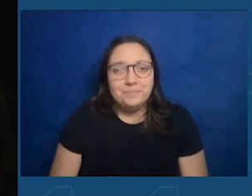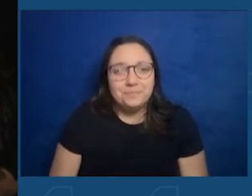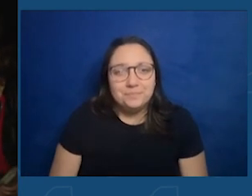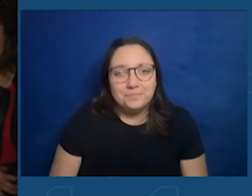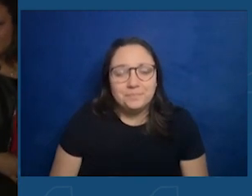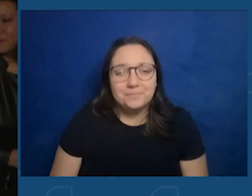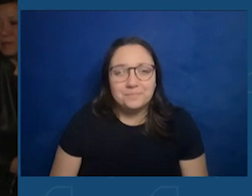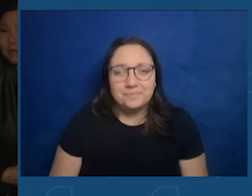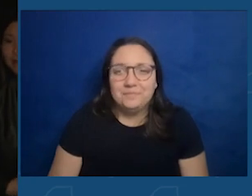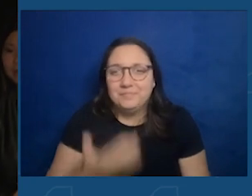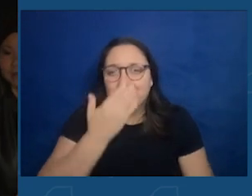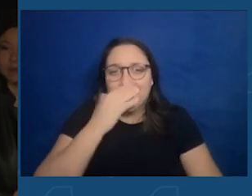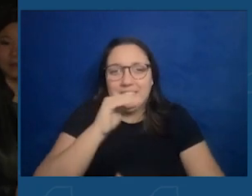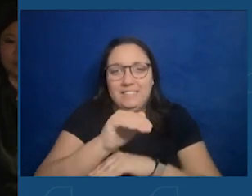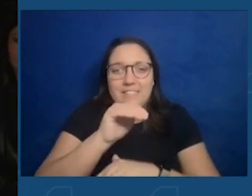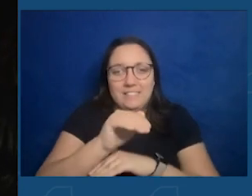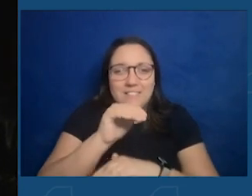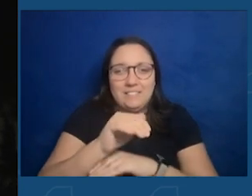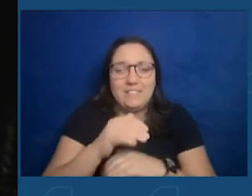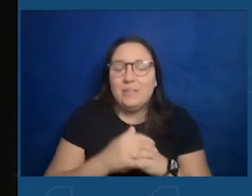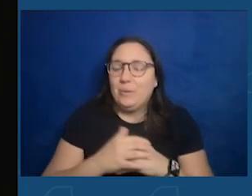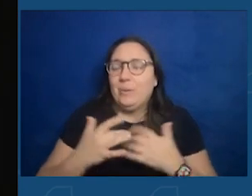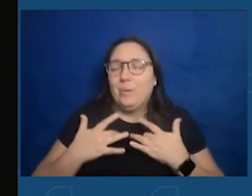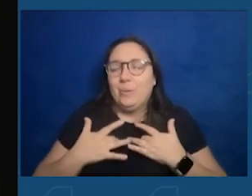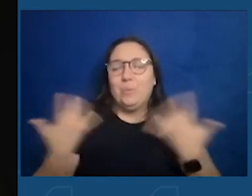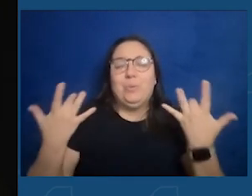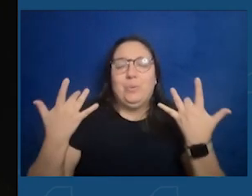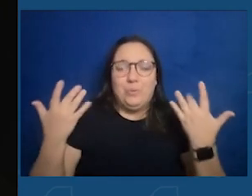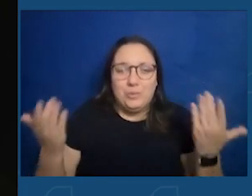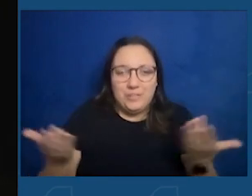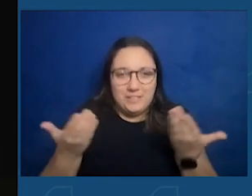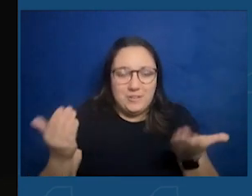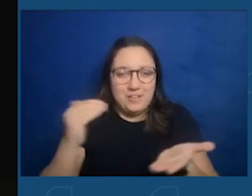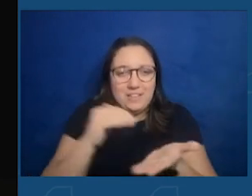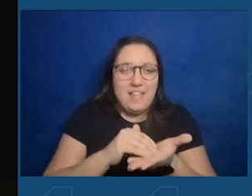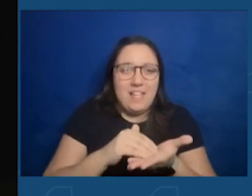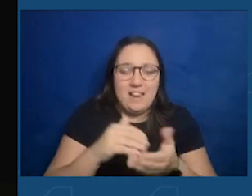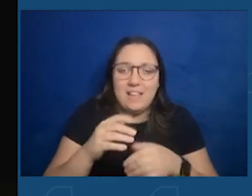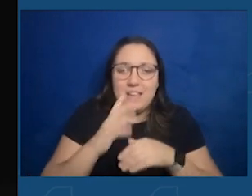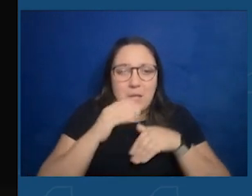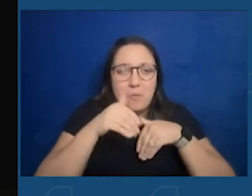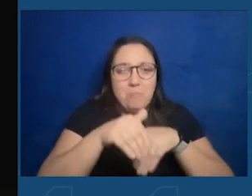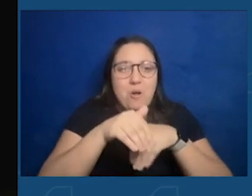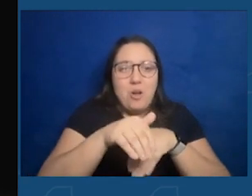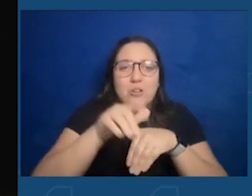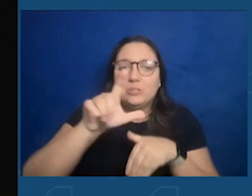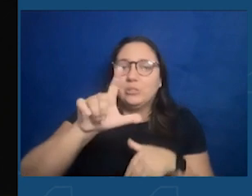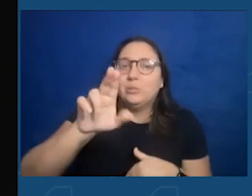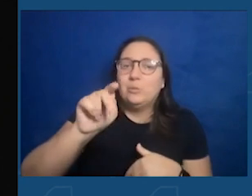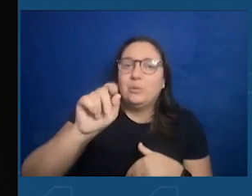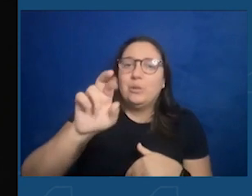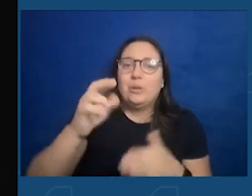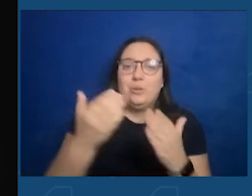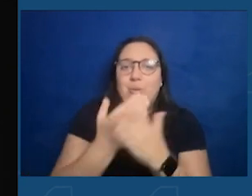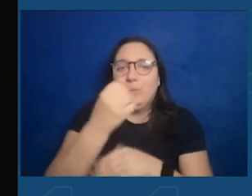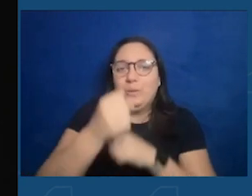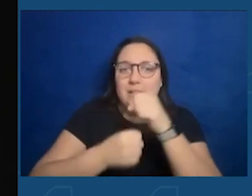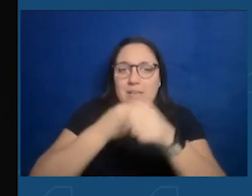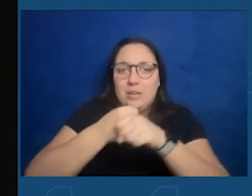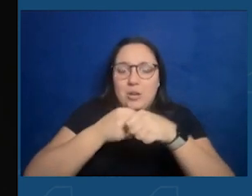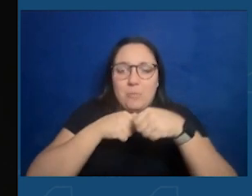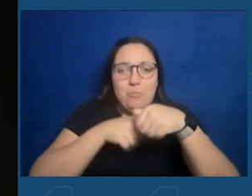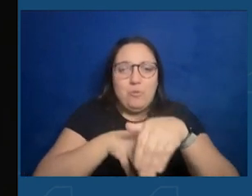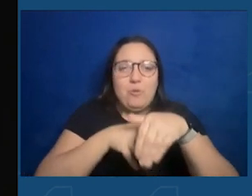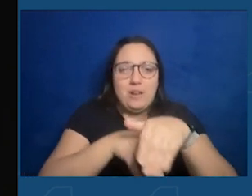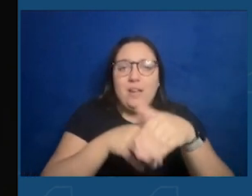Good evening, everyone. It is so wonderful to be back here once again. I've marched in the Lunar New Year Parade countless years in some